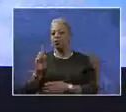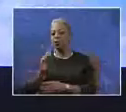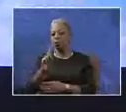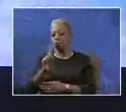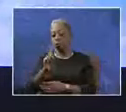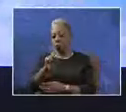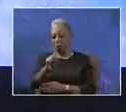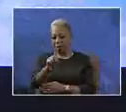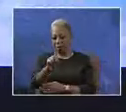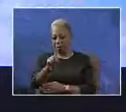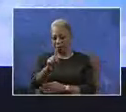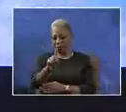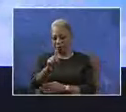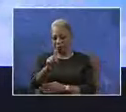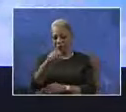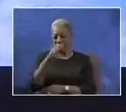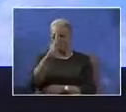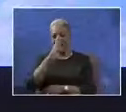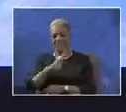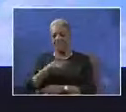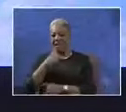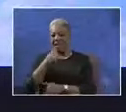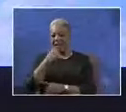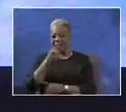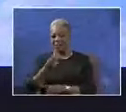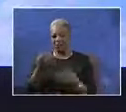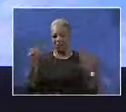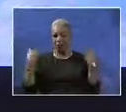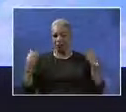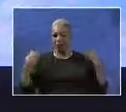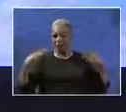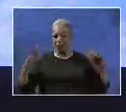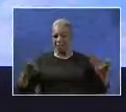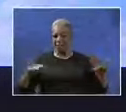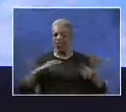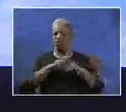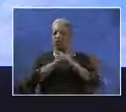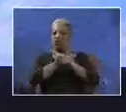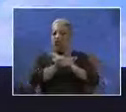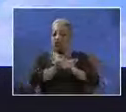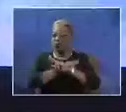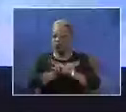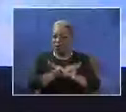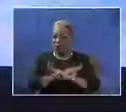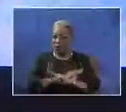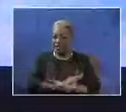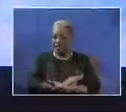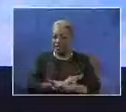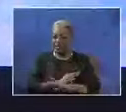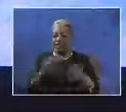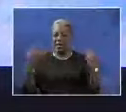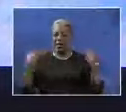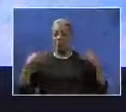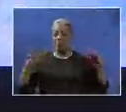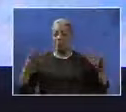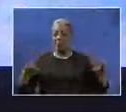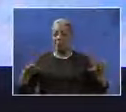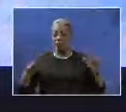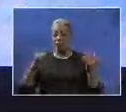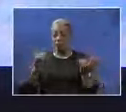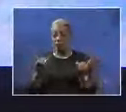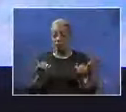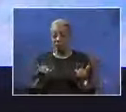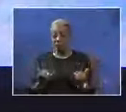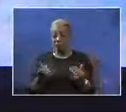he says, now the, relax your hand. And the angel of the Lord was by the threshing floor of Arunah,